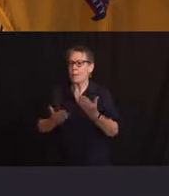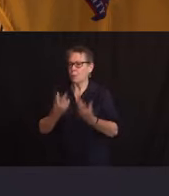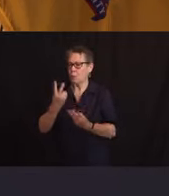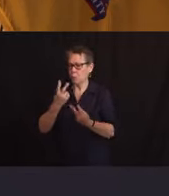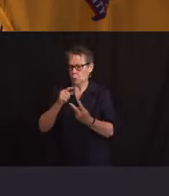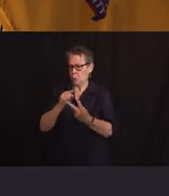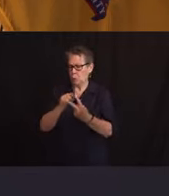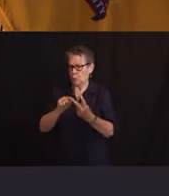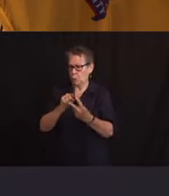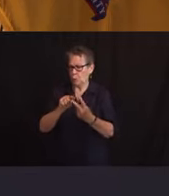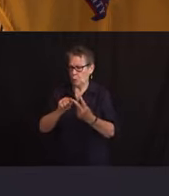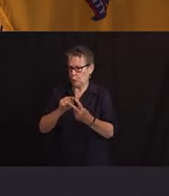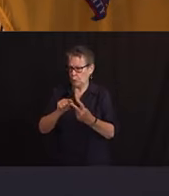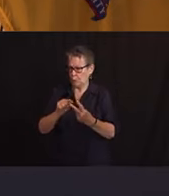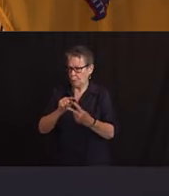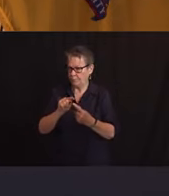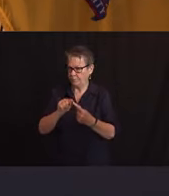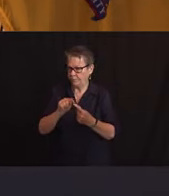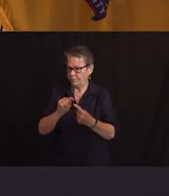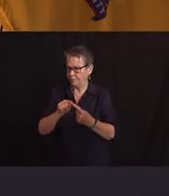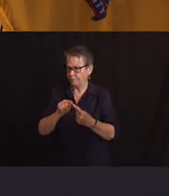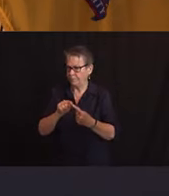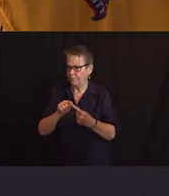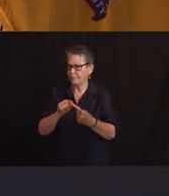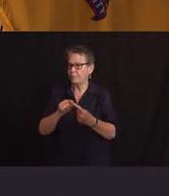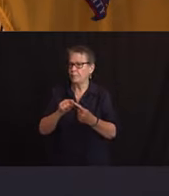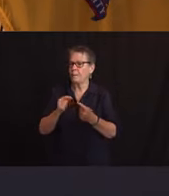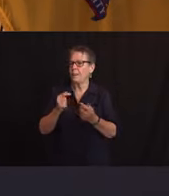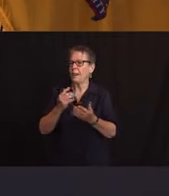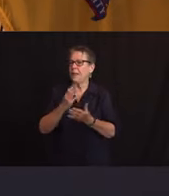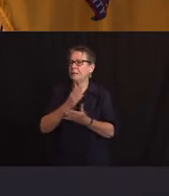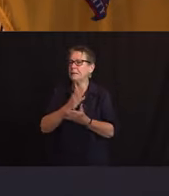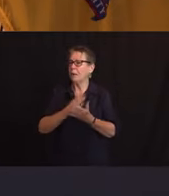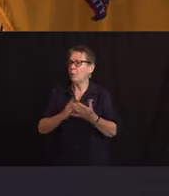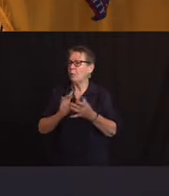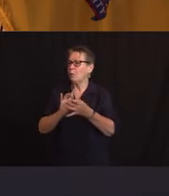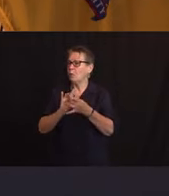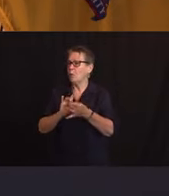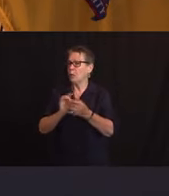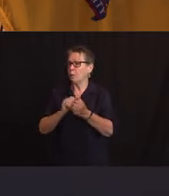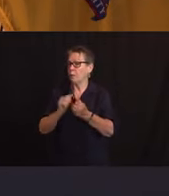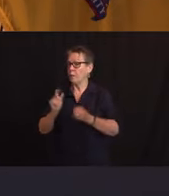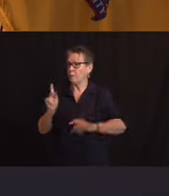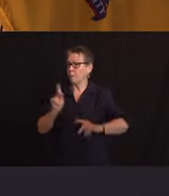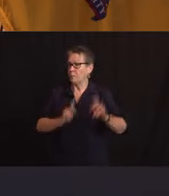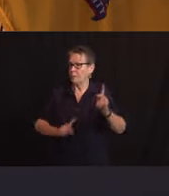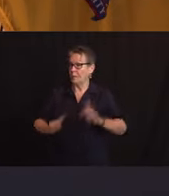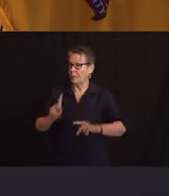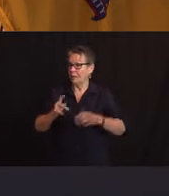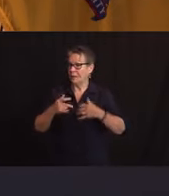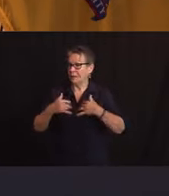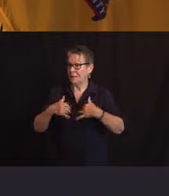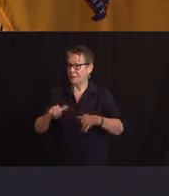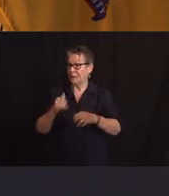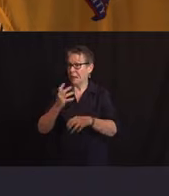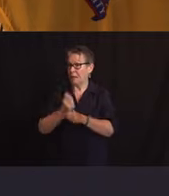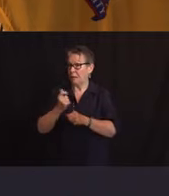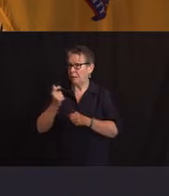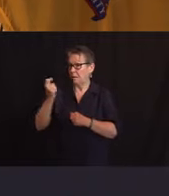reasons. Is there some amount of this related to folks still getting their benefits? That is